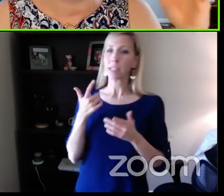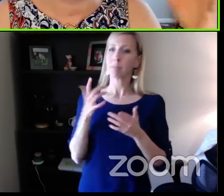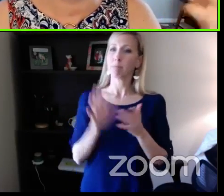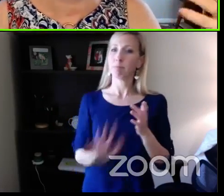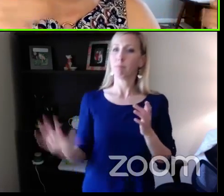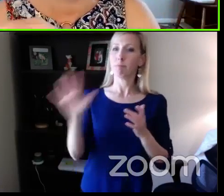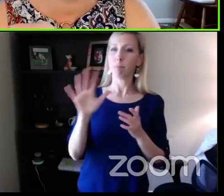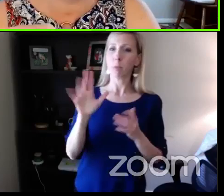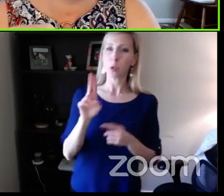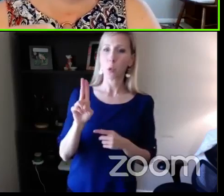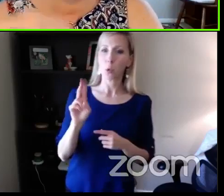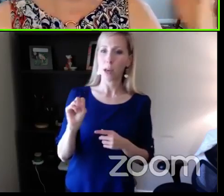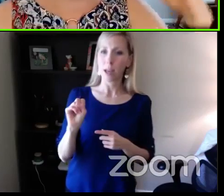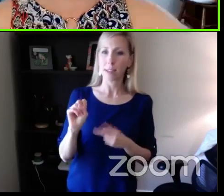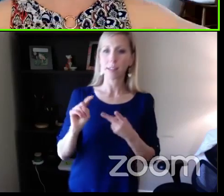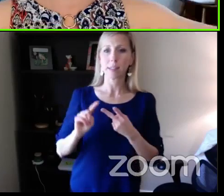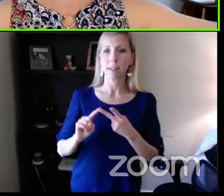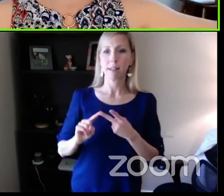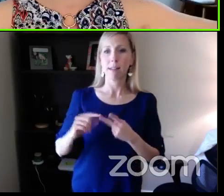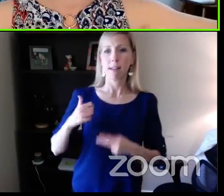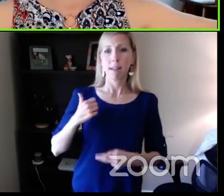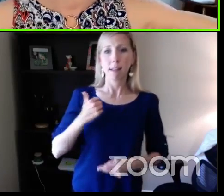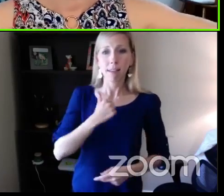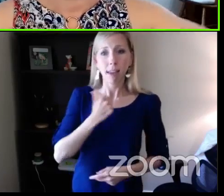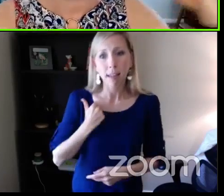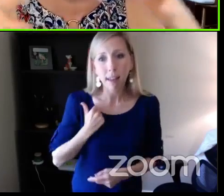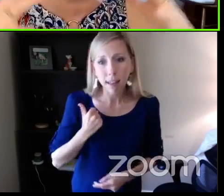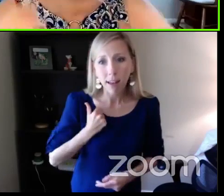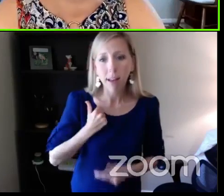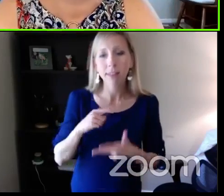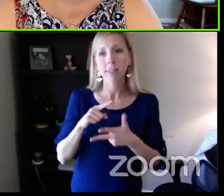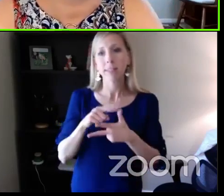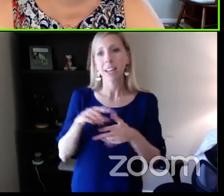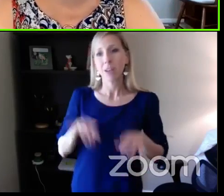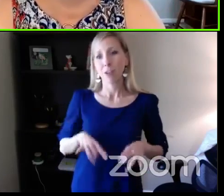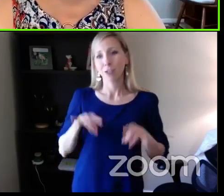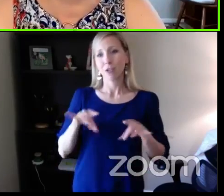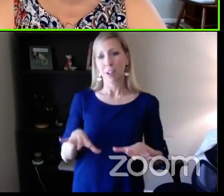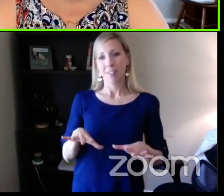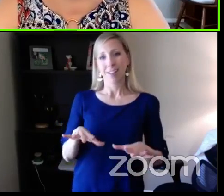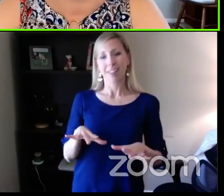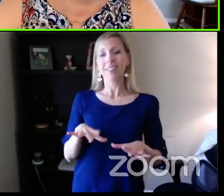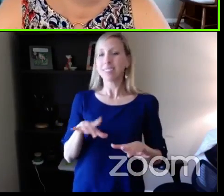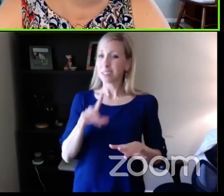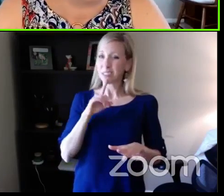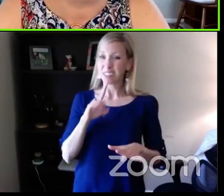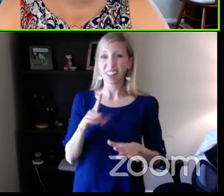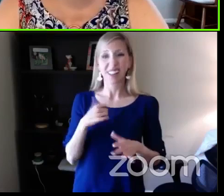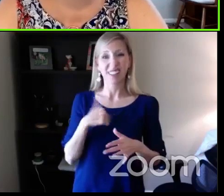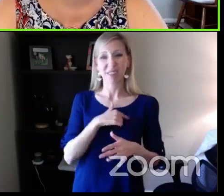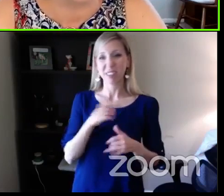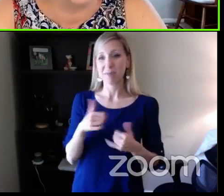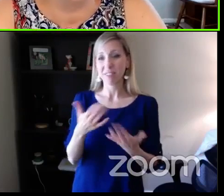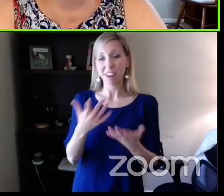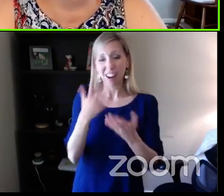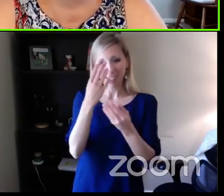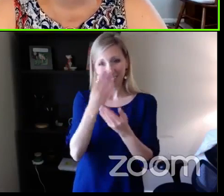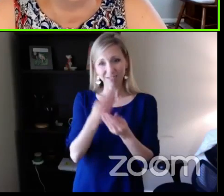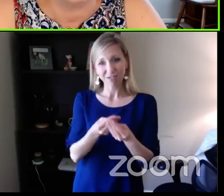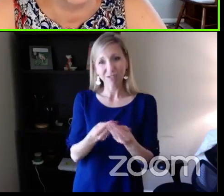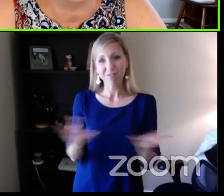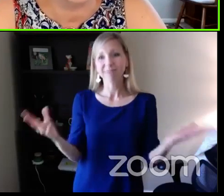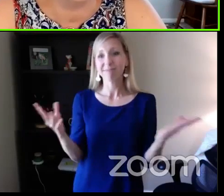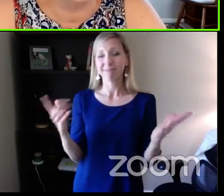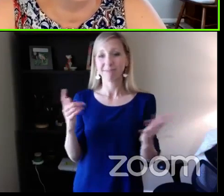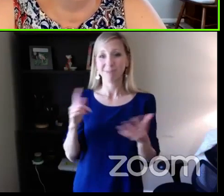US, Canada, and Australia. So our scope is bigger than Texas, but hopefully everything we have will be helpful to